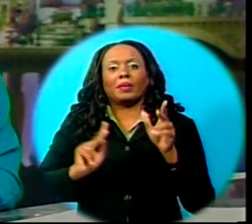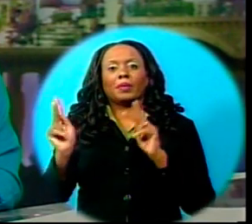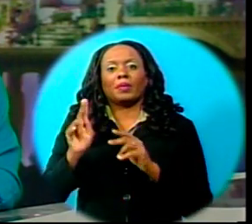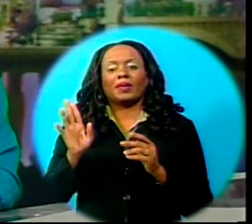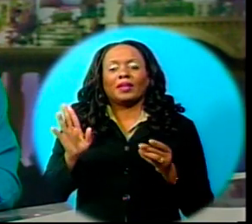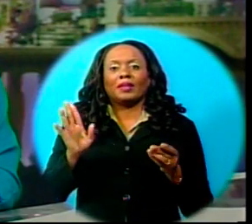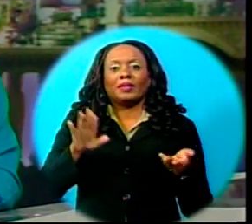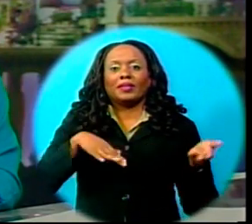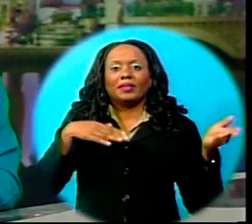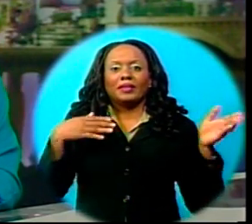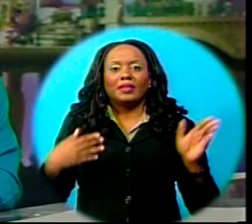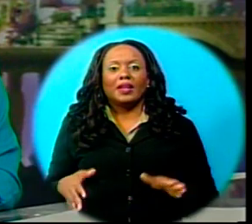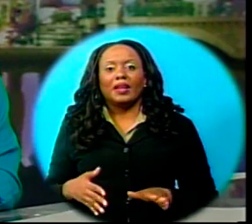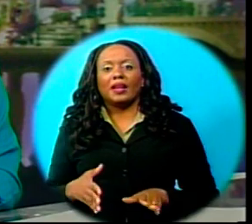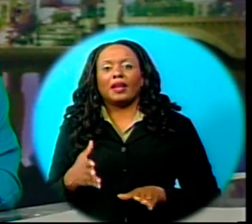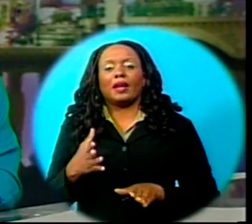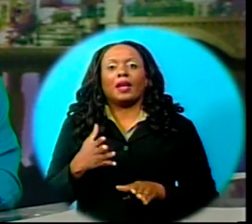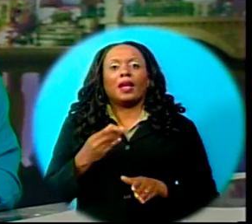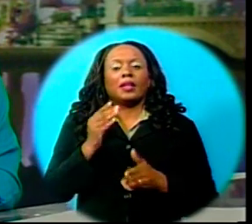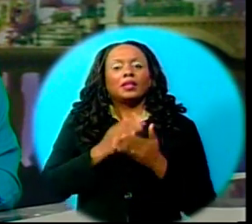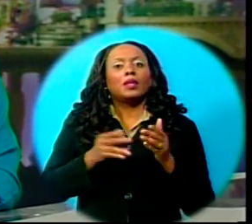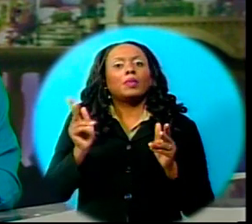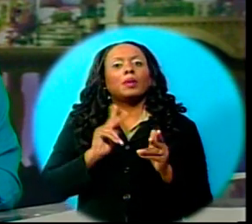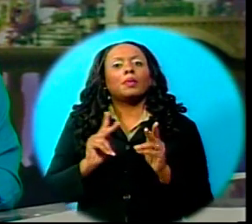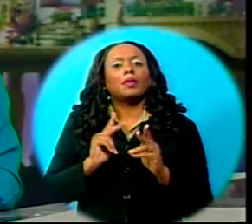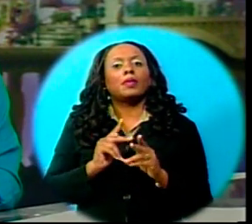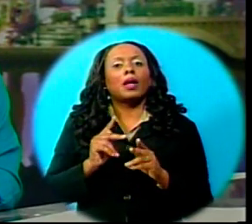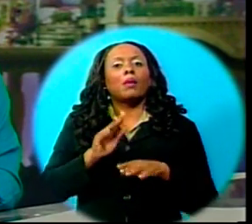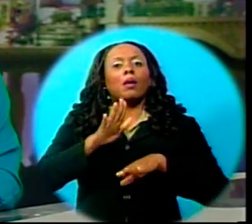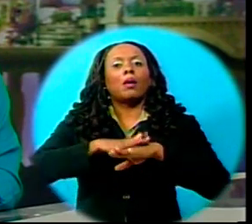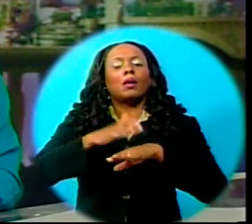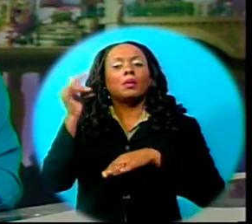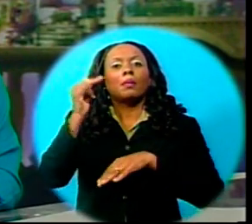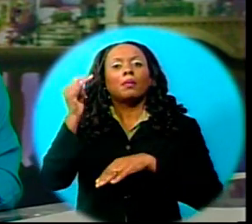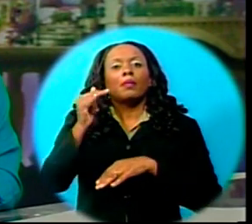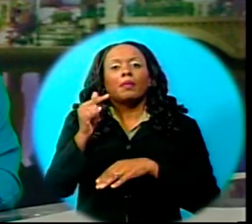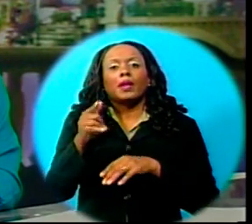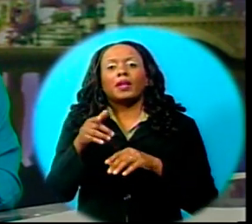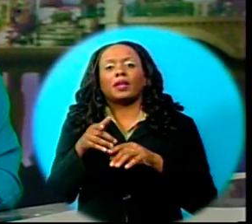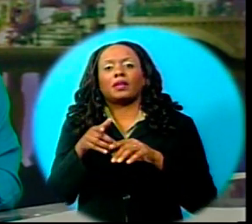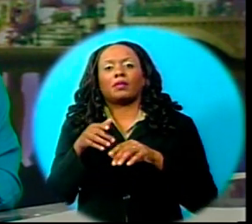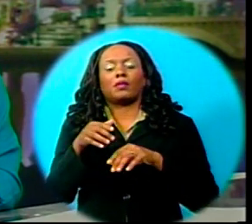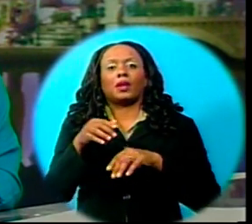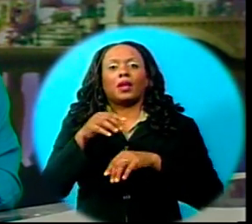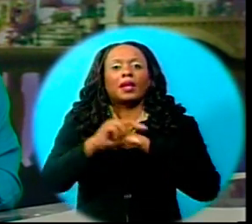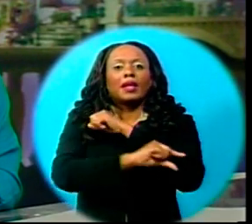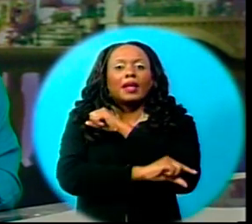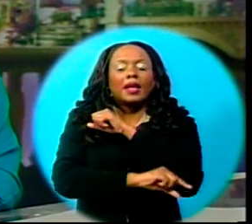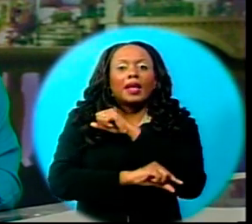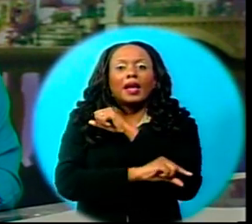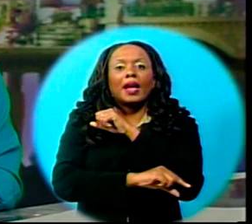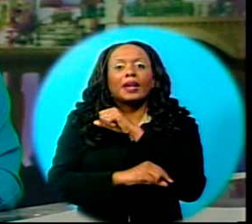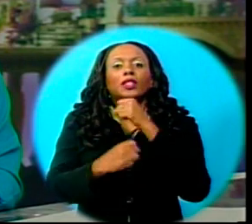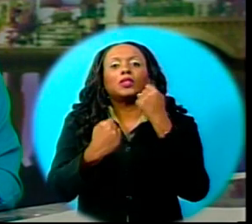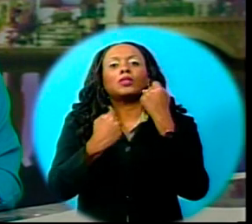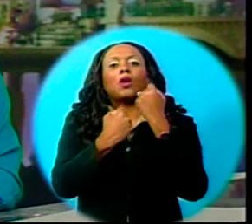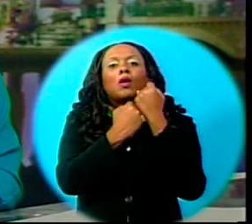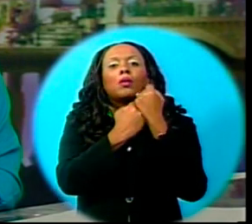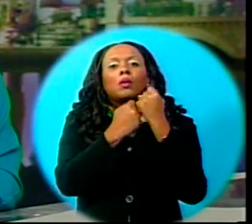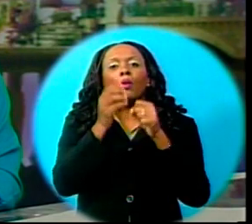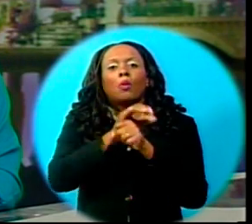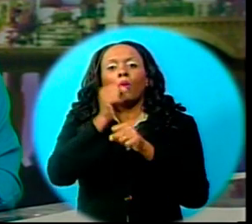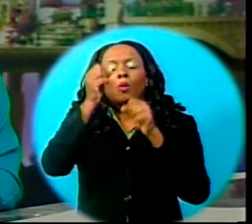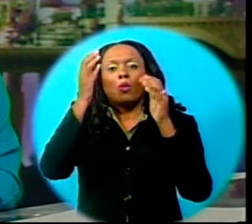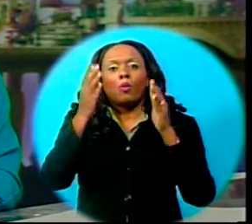including members of the Cuban National Youth Fencing Team and a number of young Guyanese academic scholarship winners who were traveling